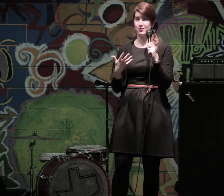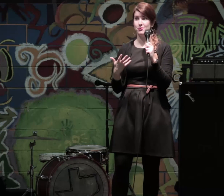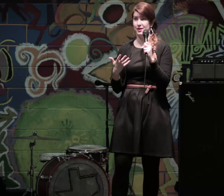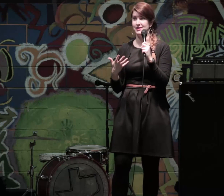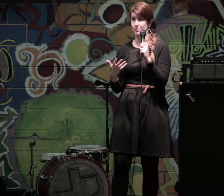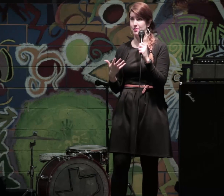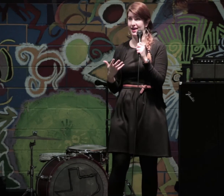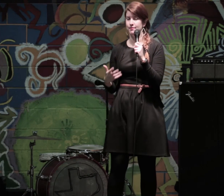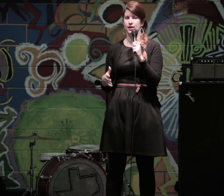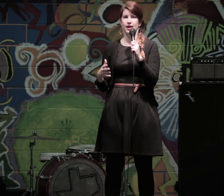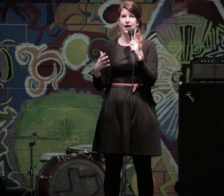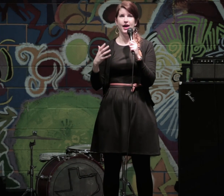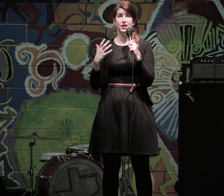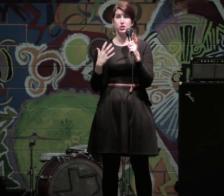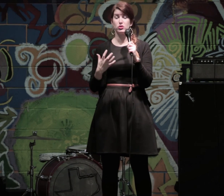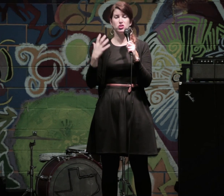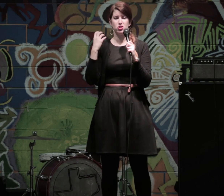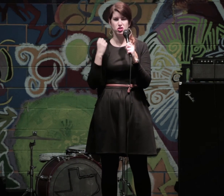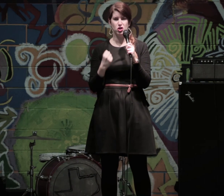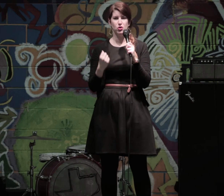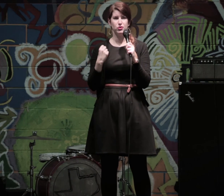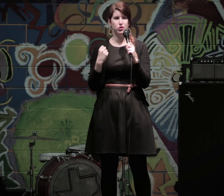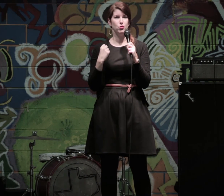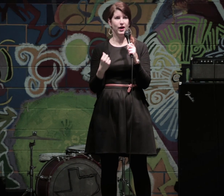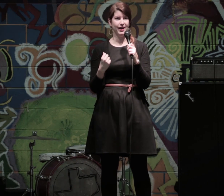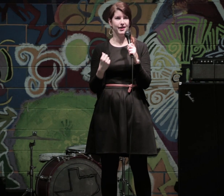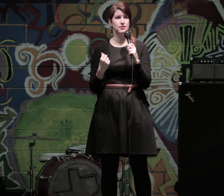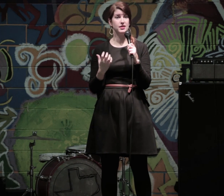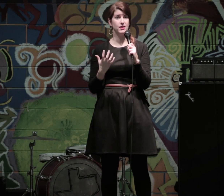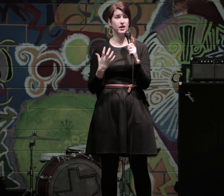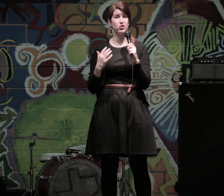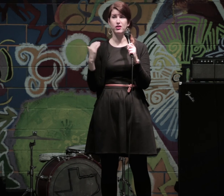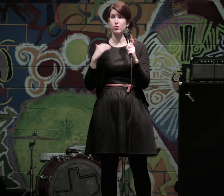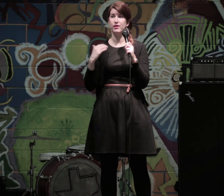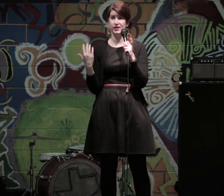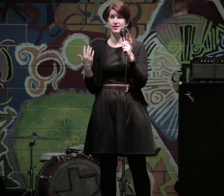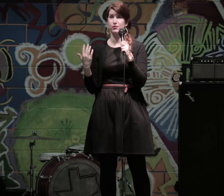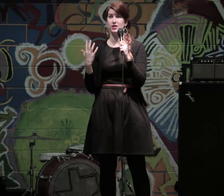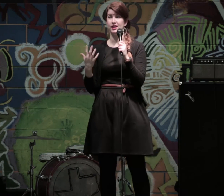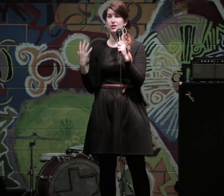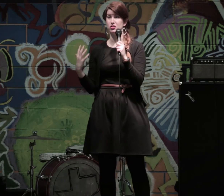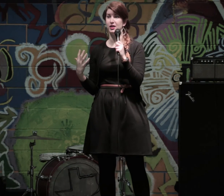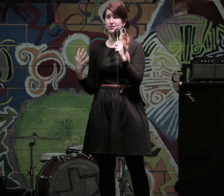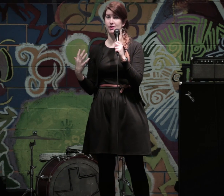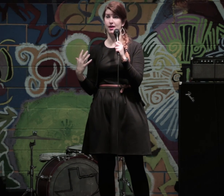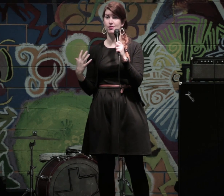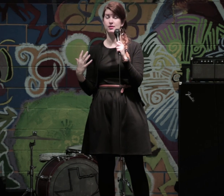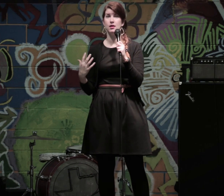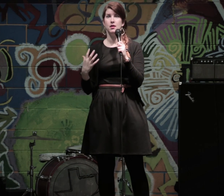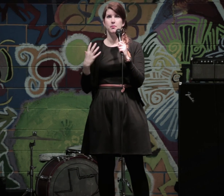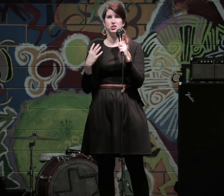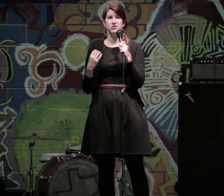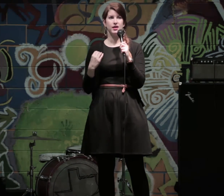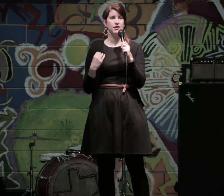joke being told by a diplomat, and there was just no good way to give a good equivalent for the English speakers in the